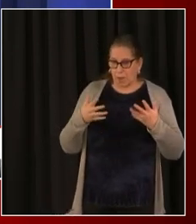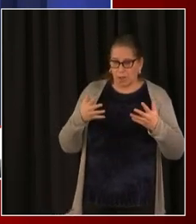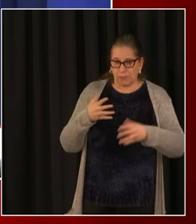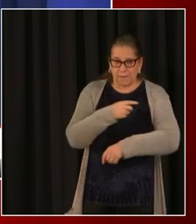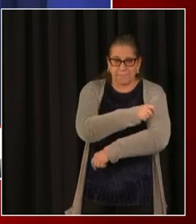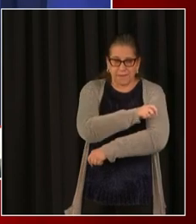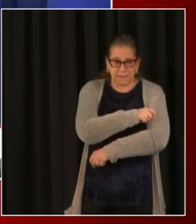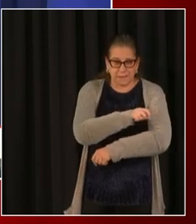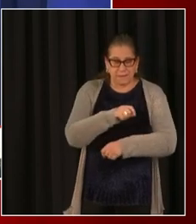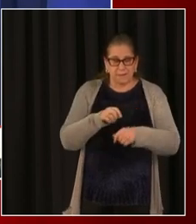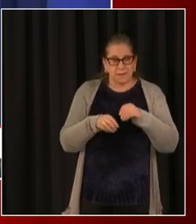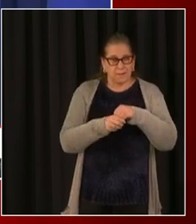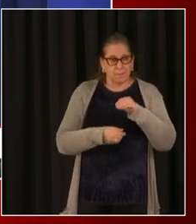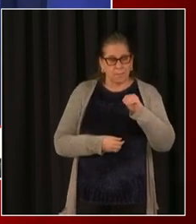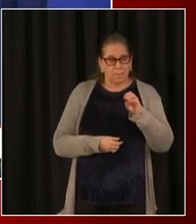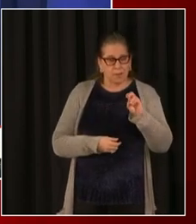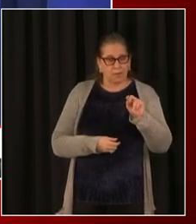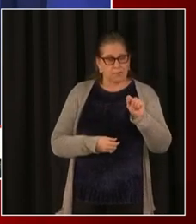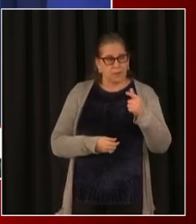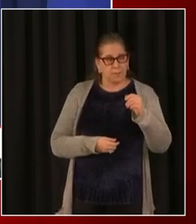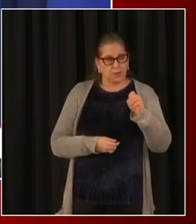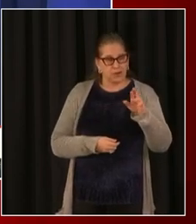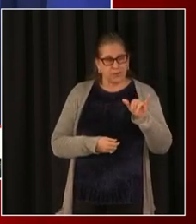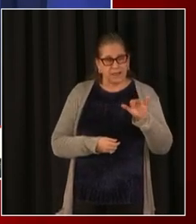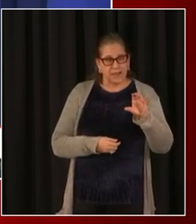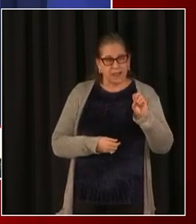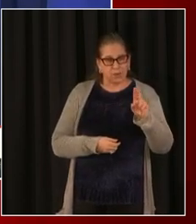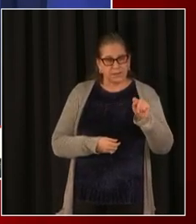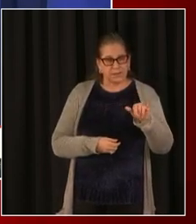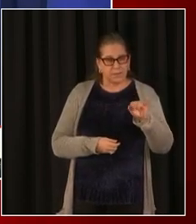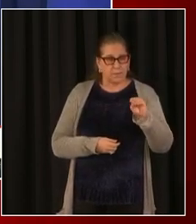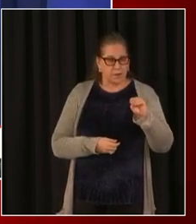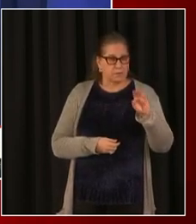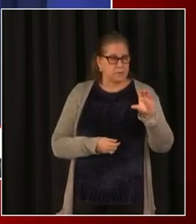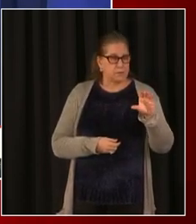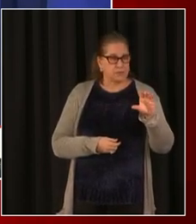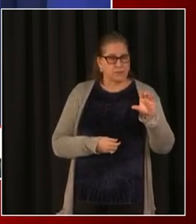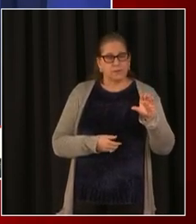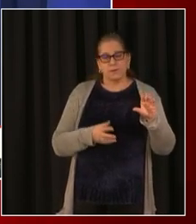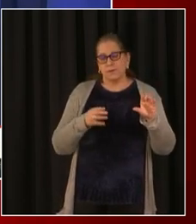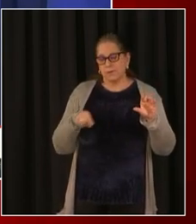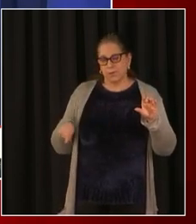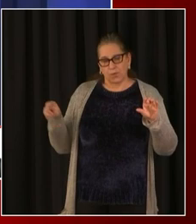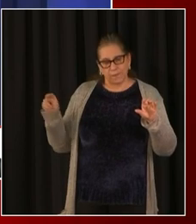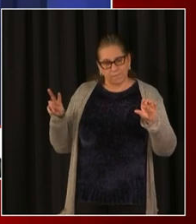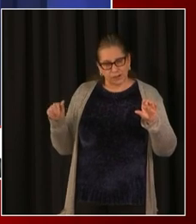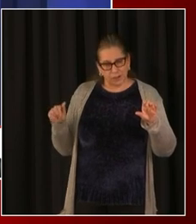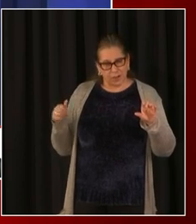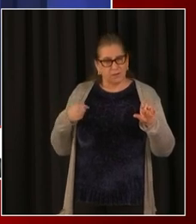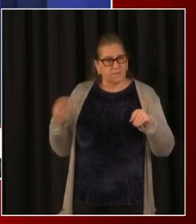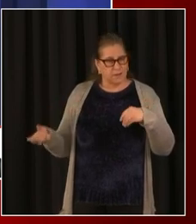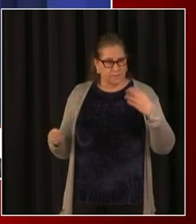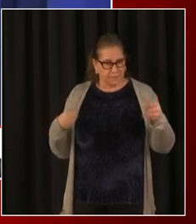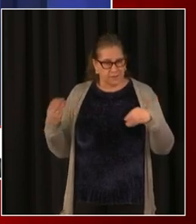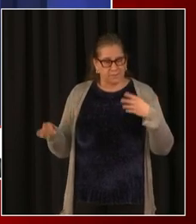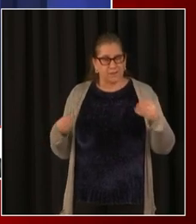Montgomery County and Northern Virginia began hosting some of their clinics.